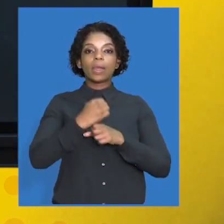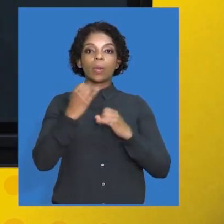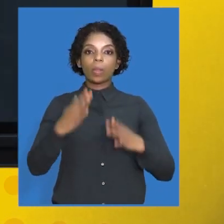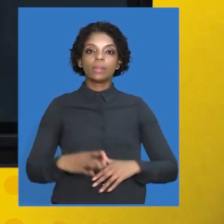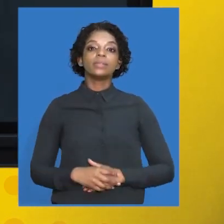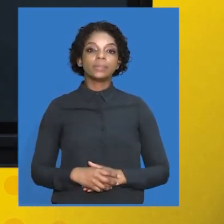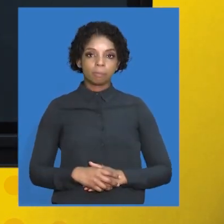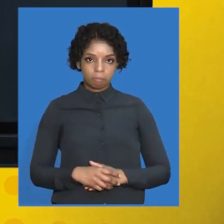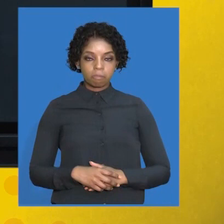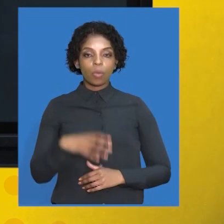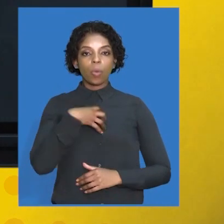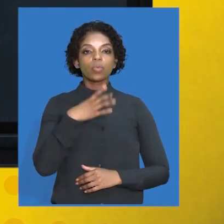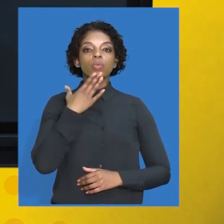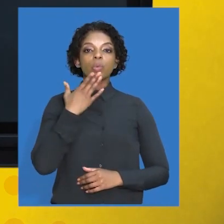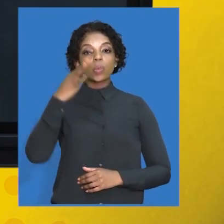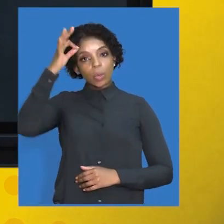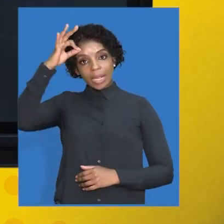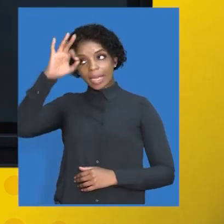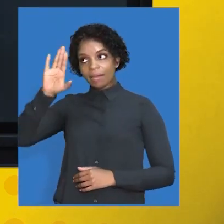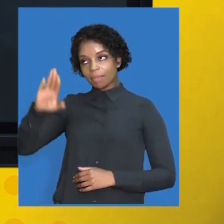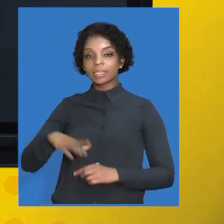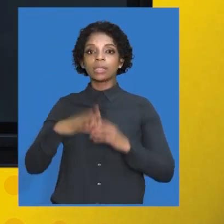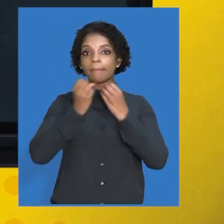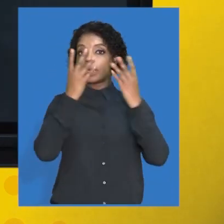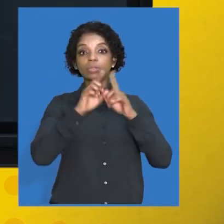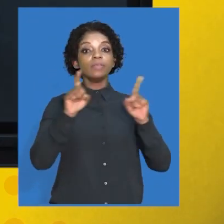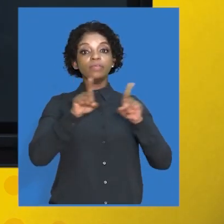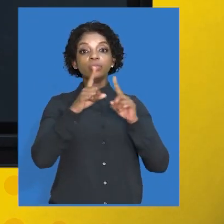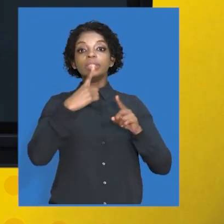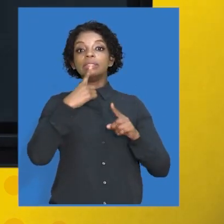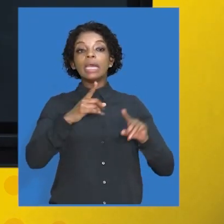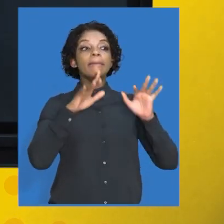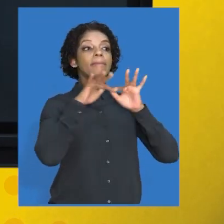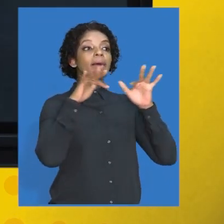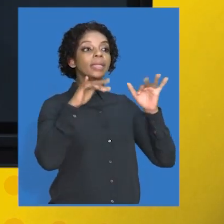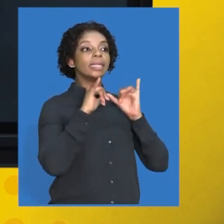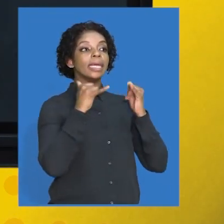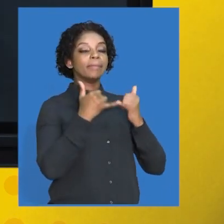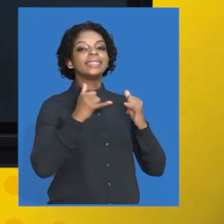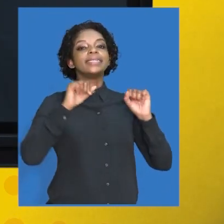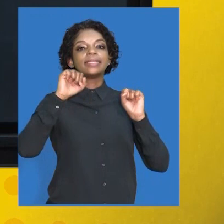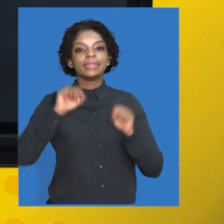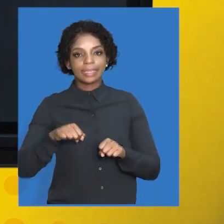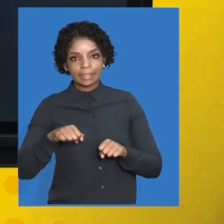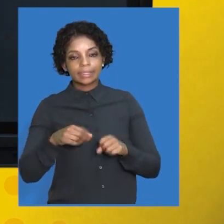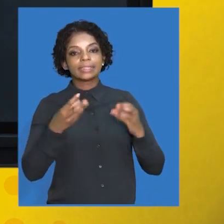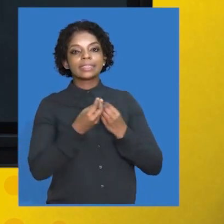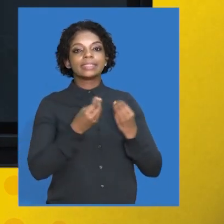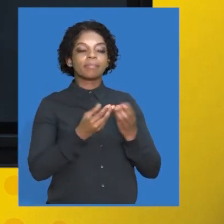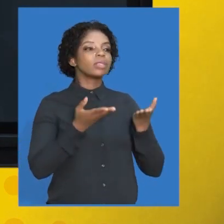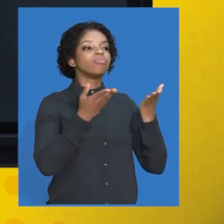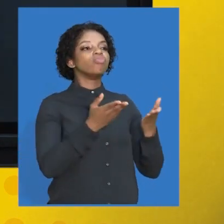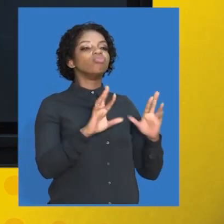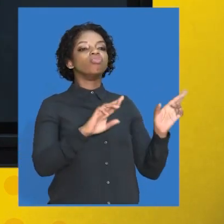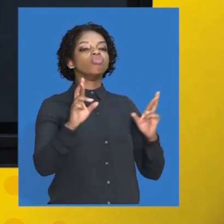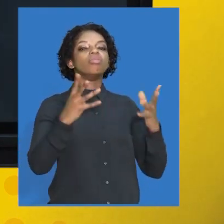get confused is with a public company. You assume that a public company is something that is run there for